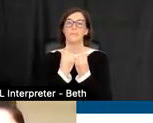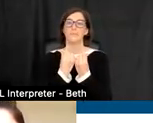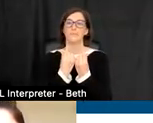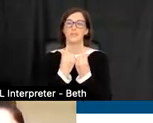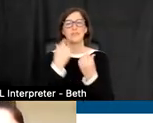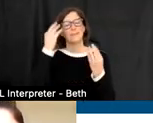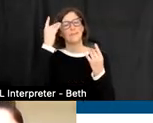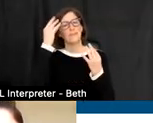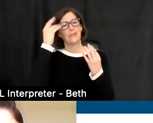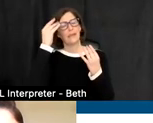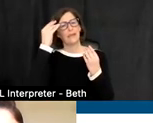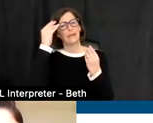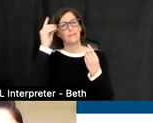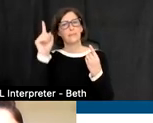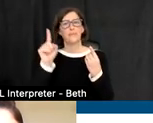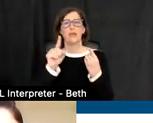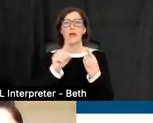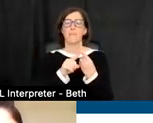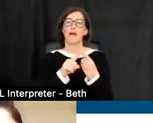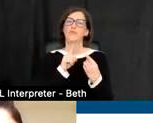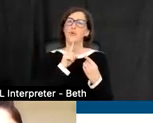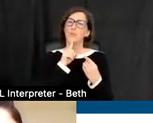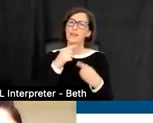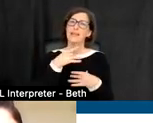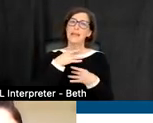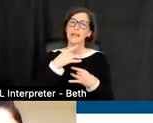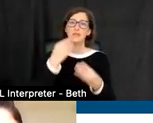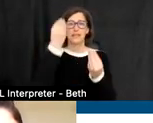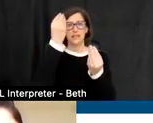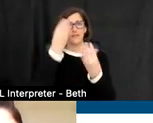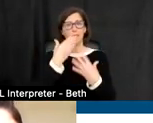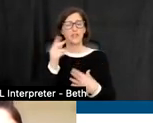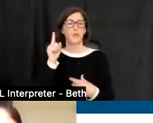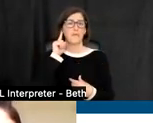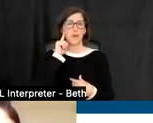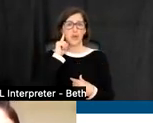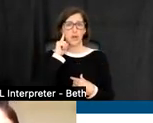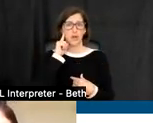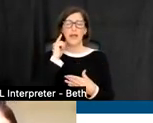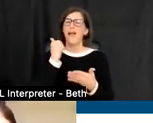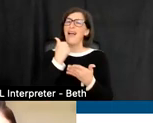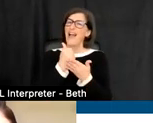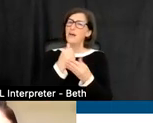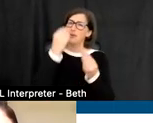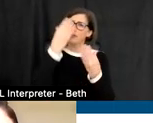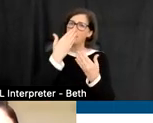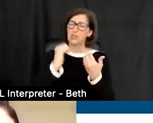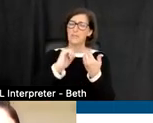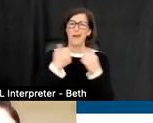reflecting on the really interesting information that we've heard, the helpful information about how to